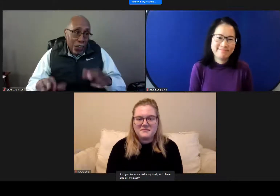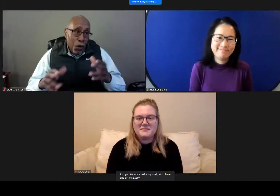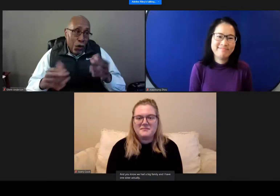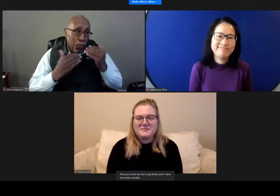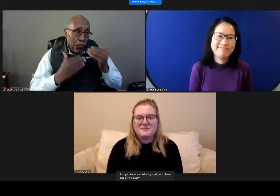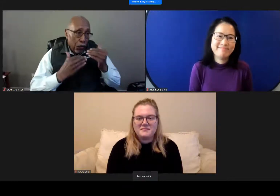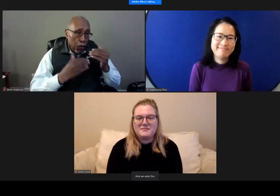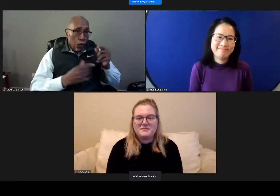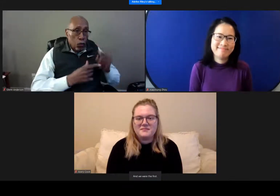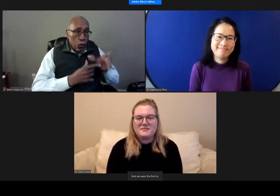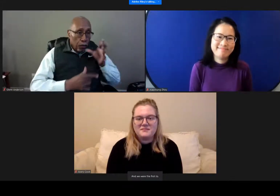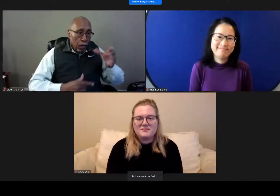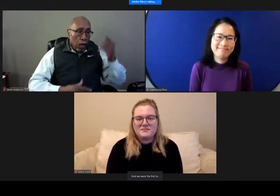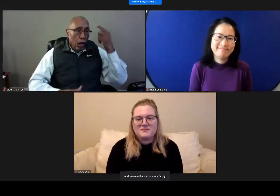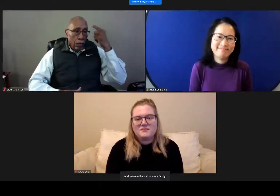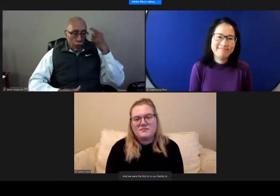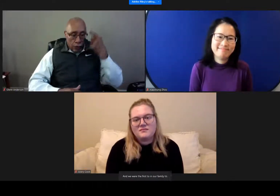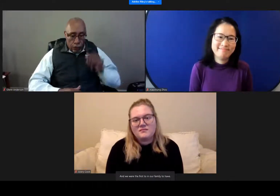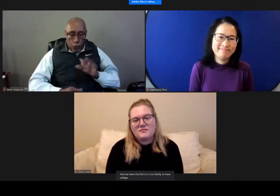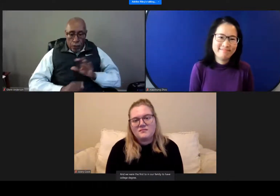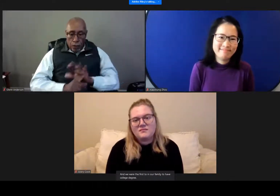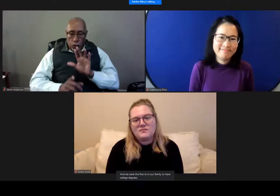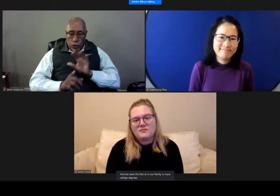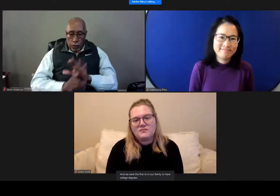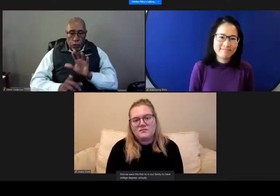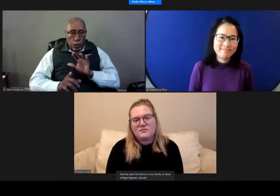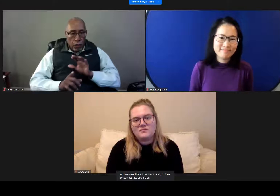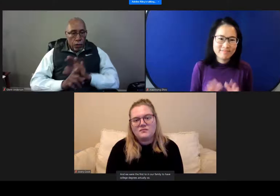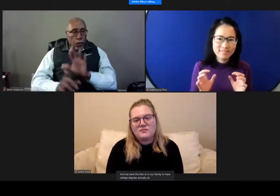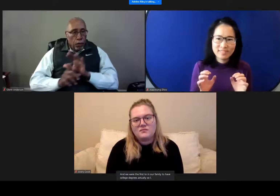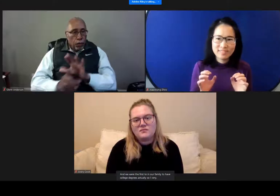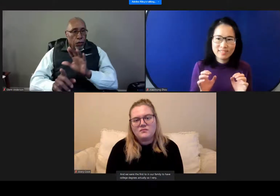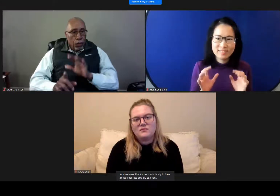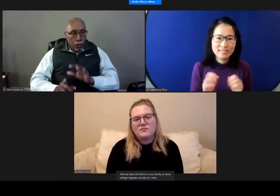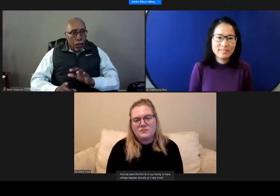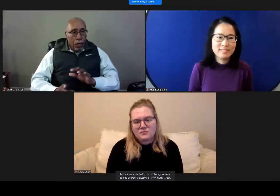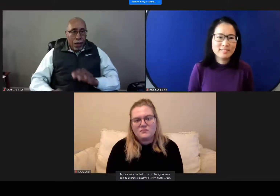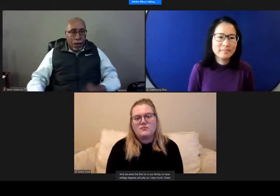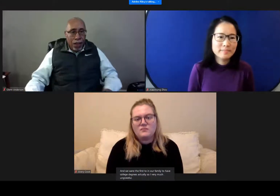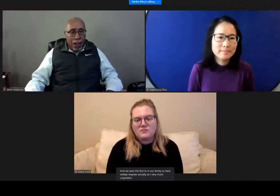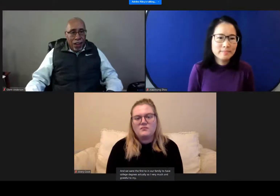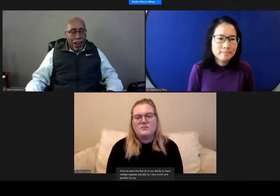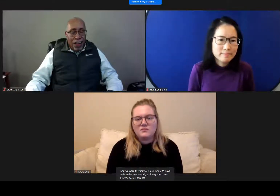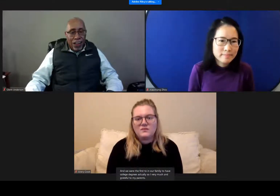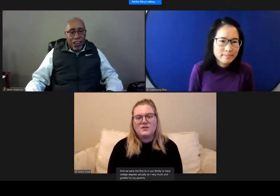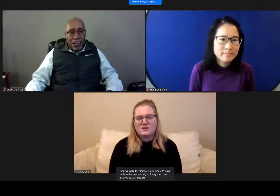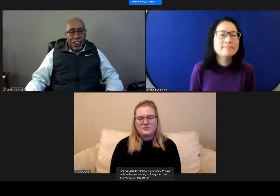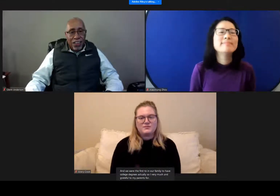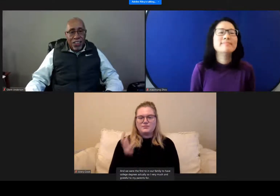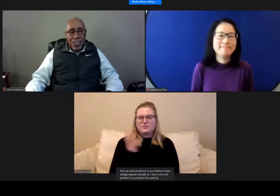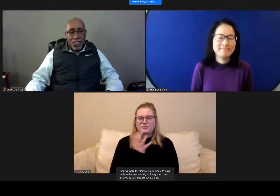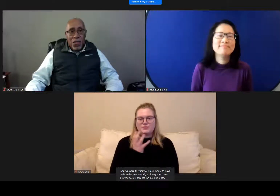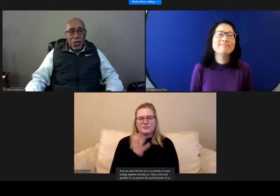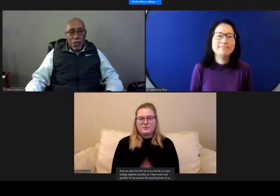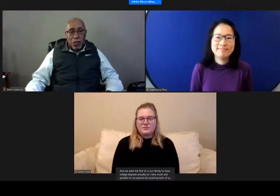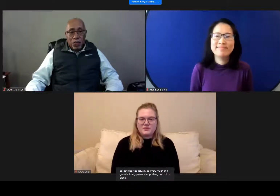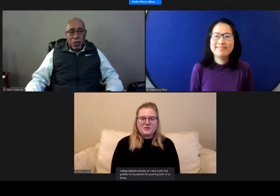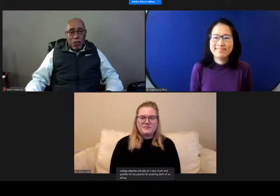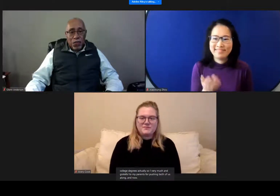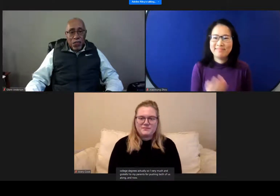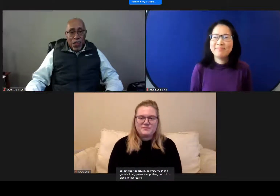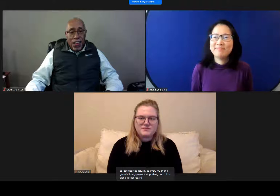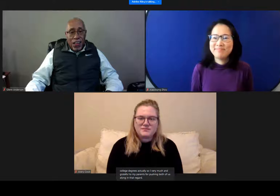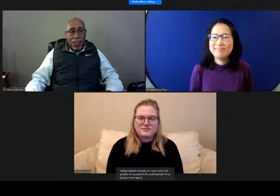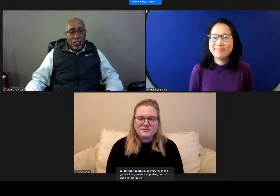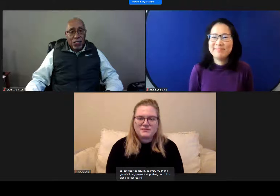And we were the first two in our family to have college degrees, actually. So I very much am grateful to my parents for pushing both of us along in that